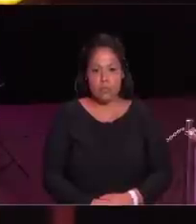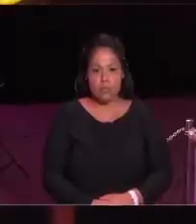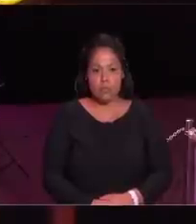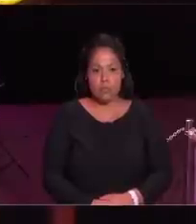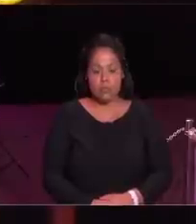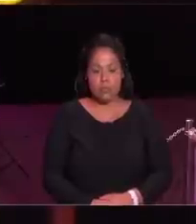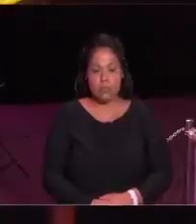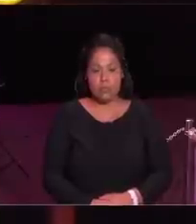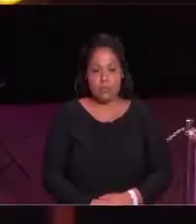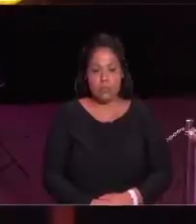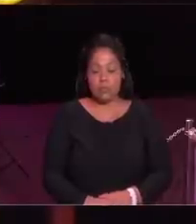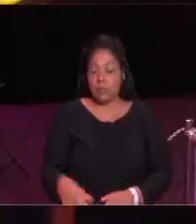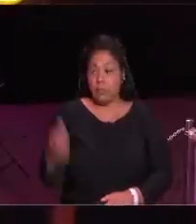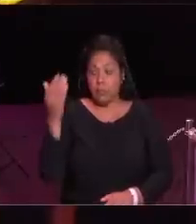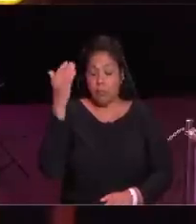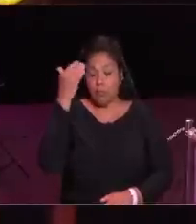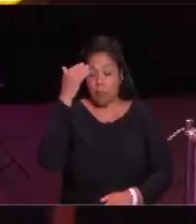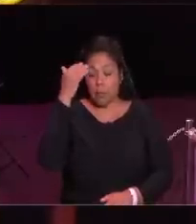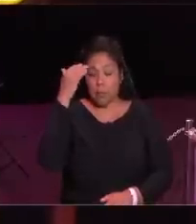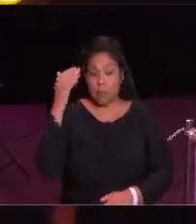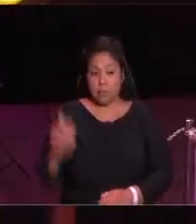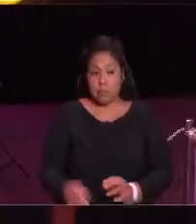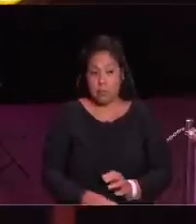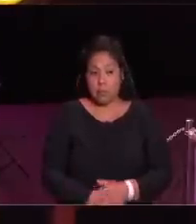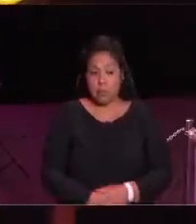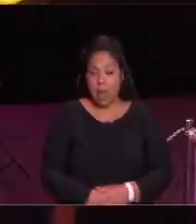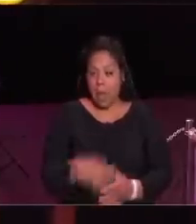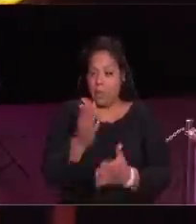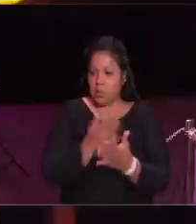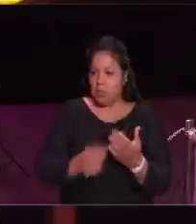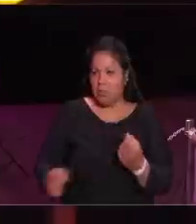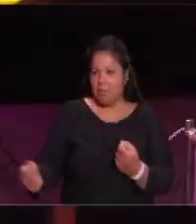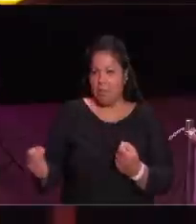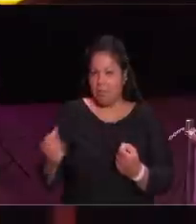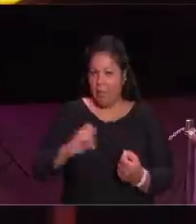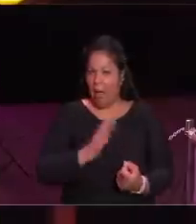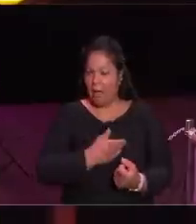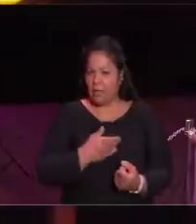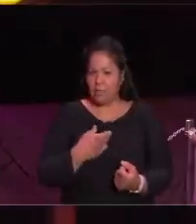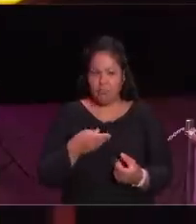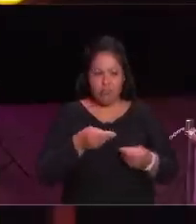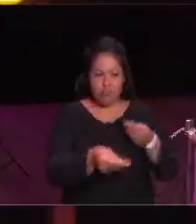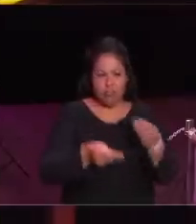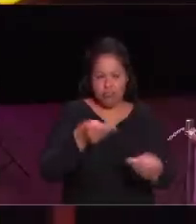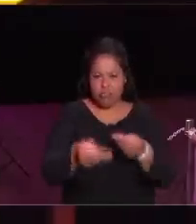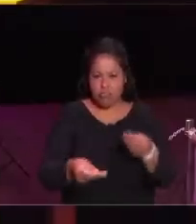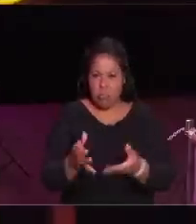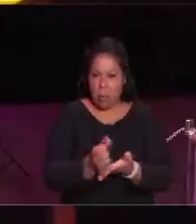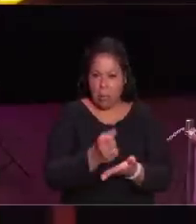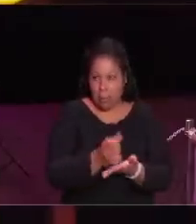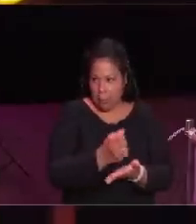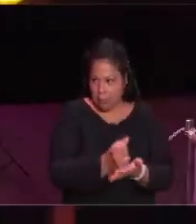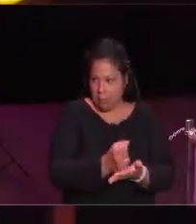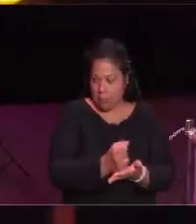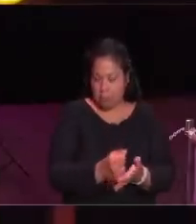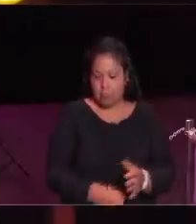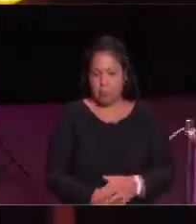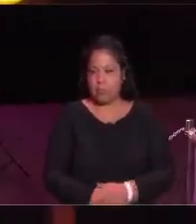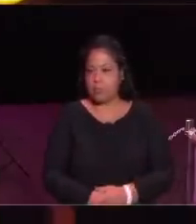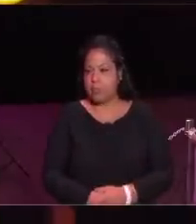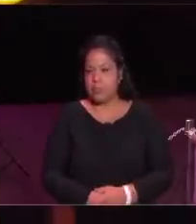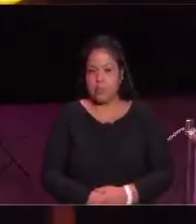I know that some of us gave offering last night. Hermano, yo estoy consabido que muchos de nosotros